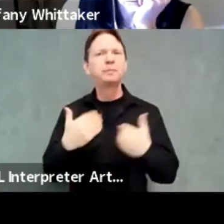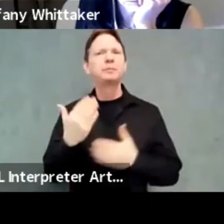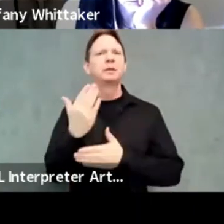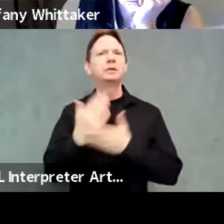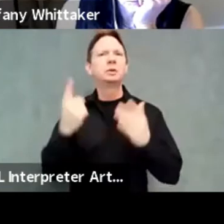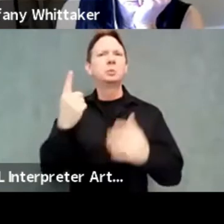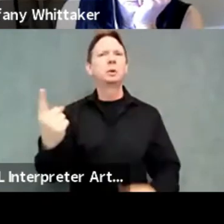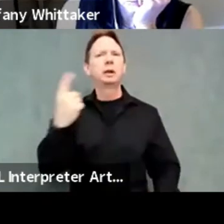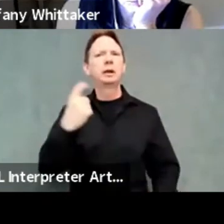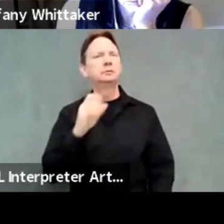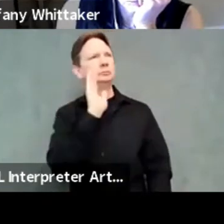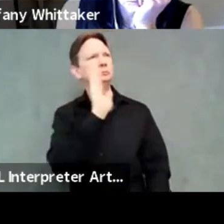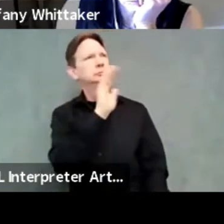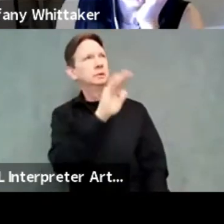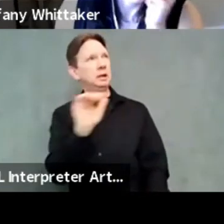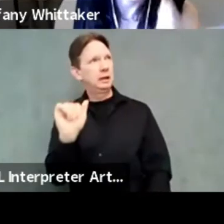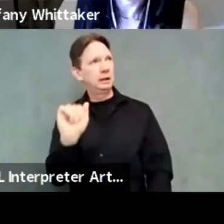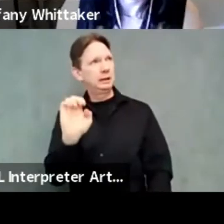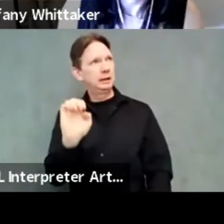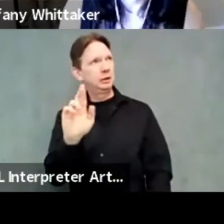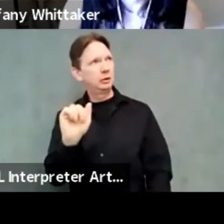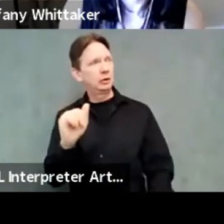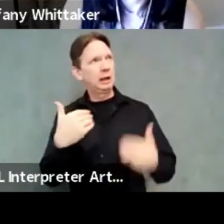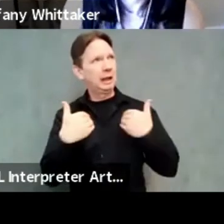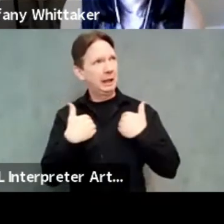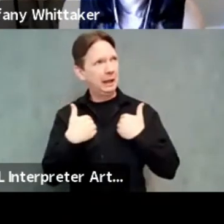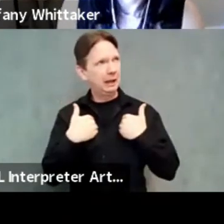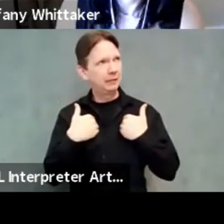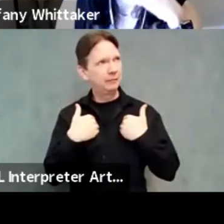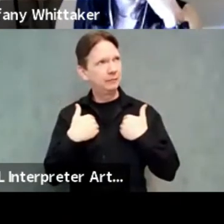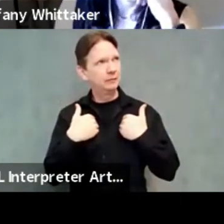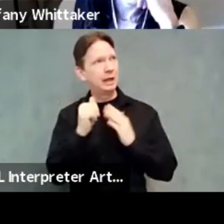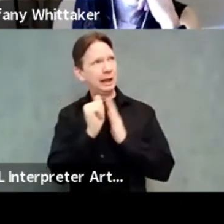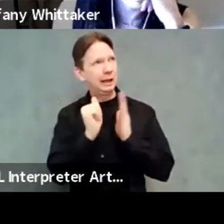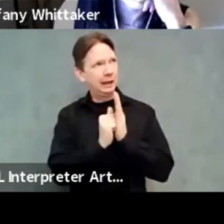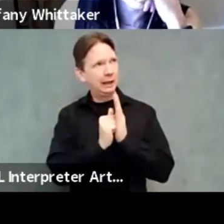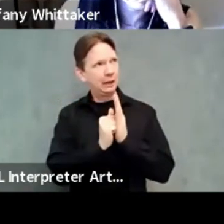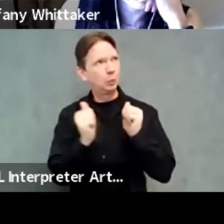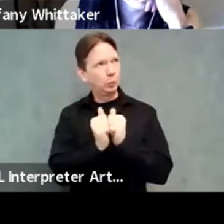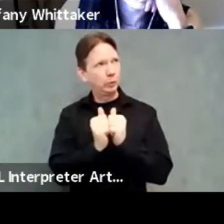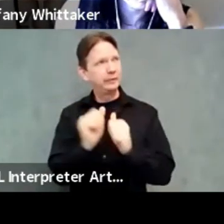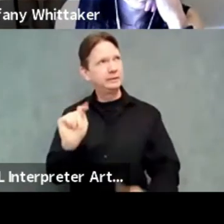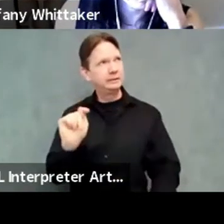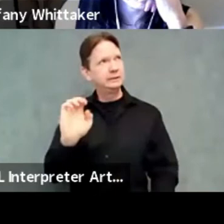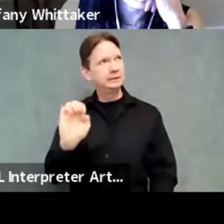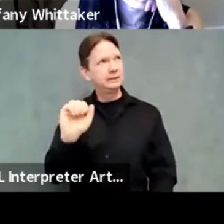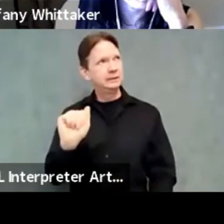has a Teams account for the organization. No, we do not.